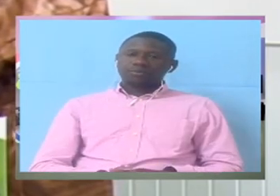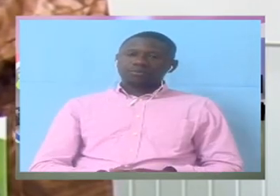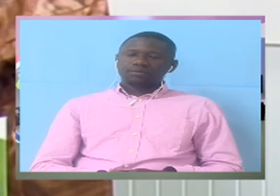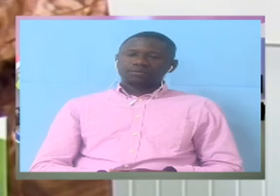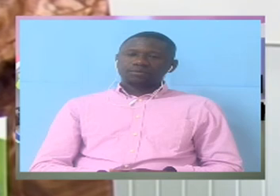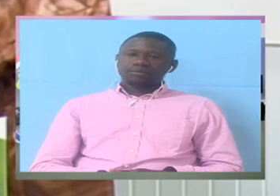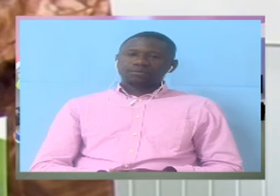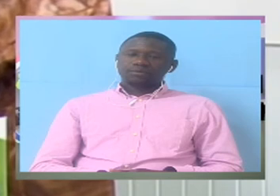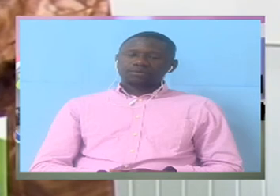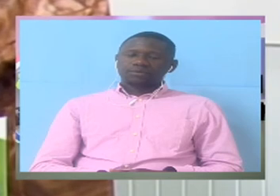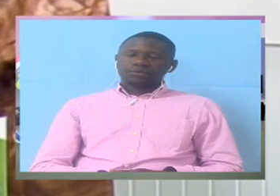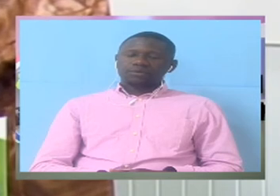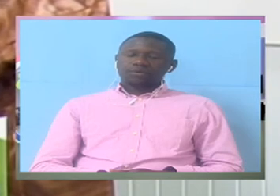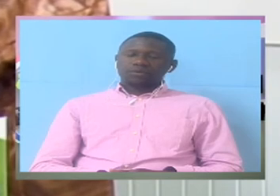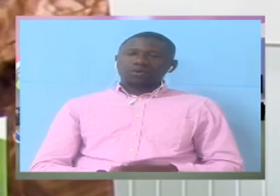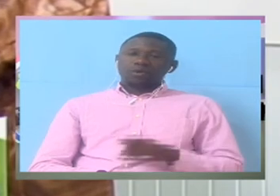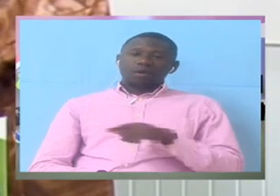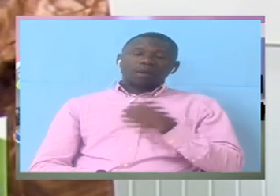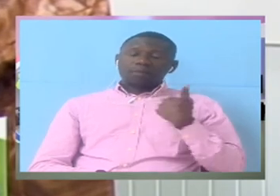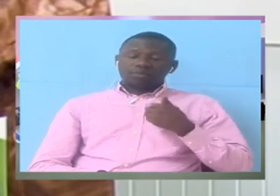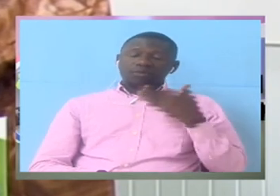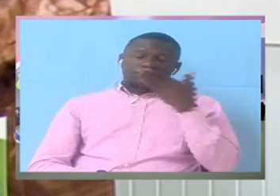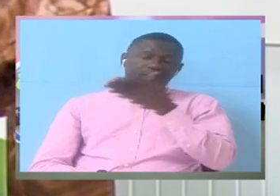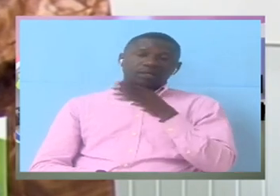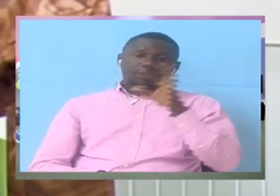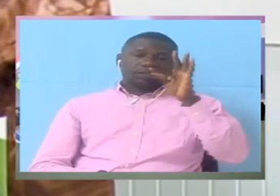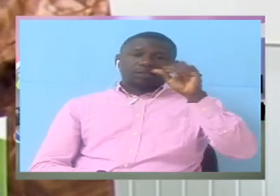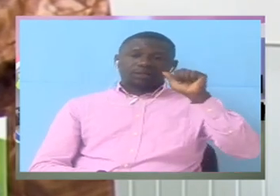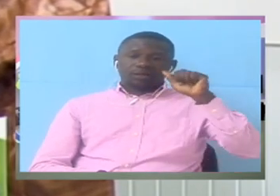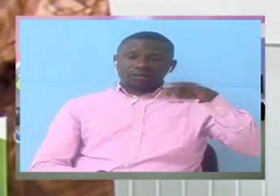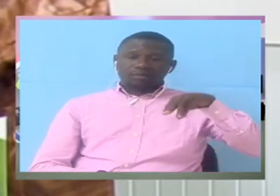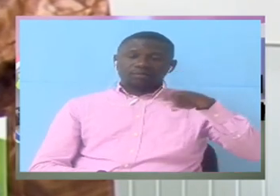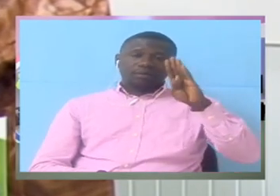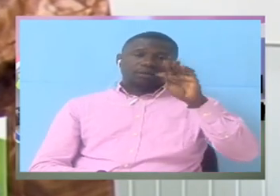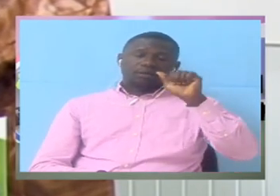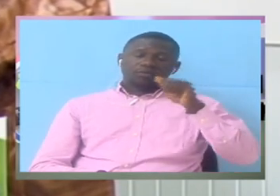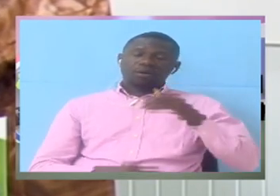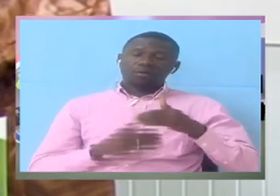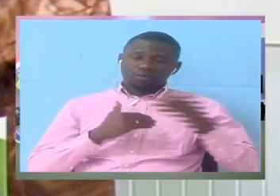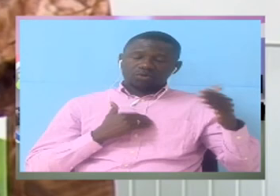those who were at Tamba were more than us.